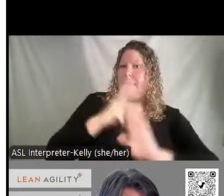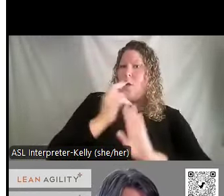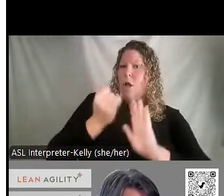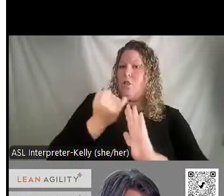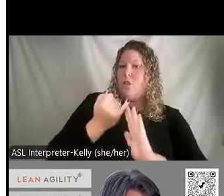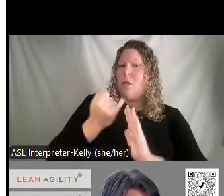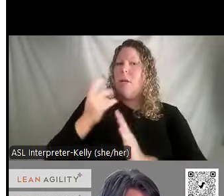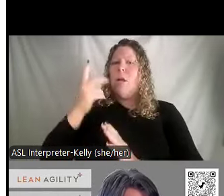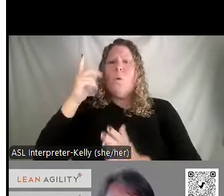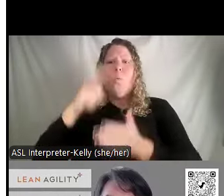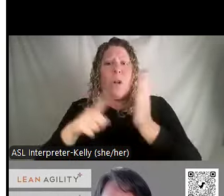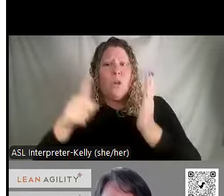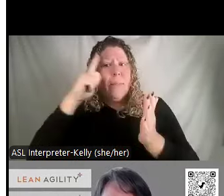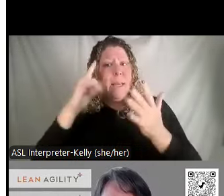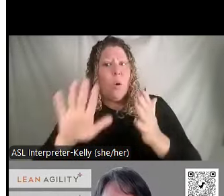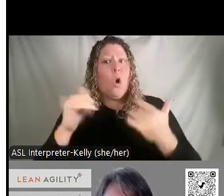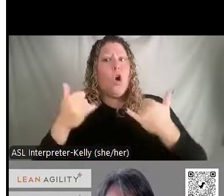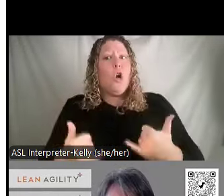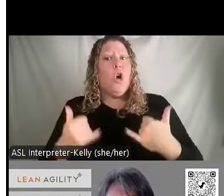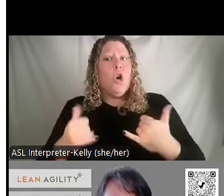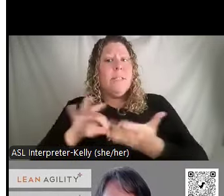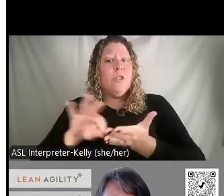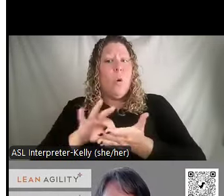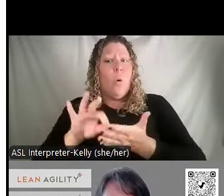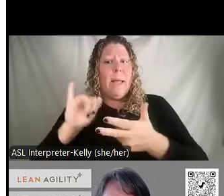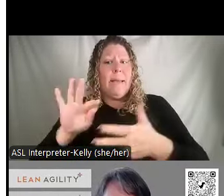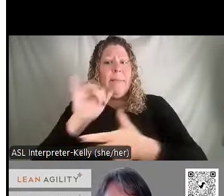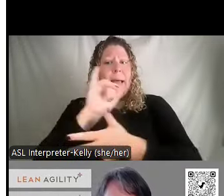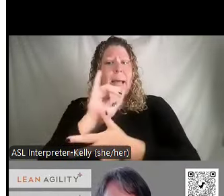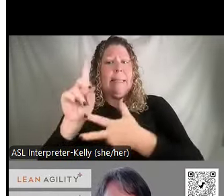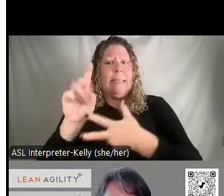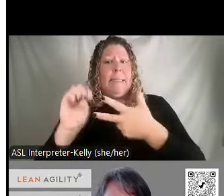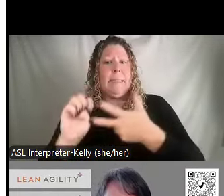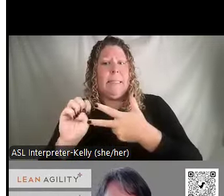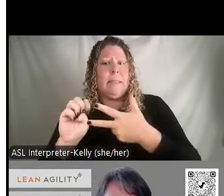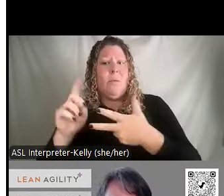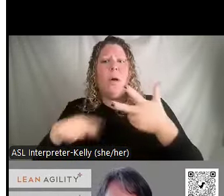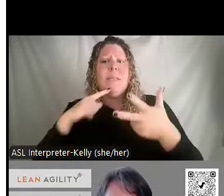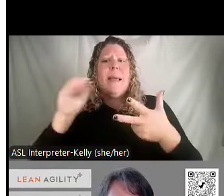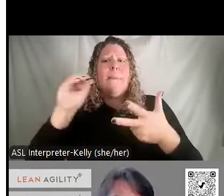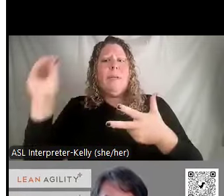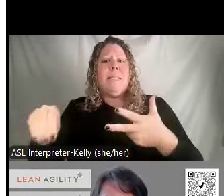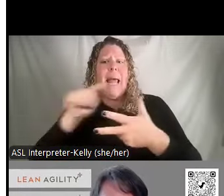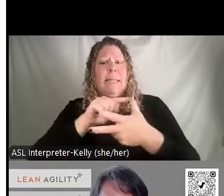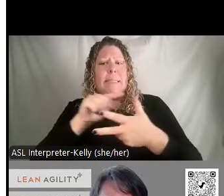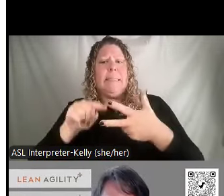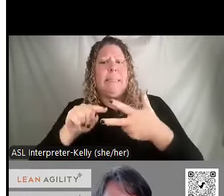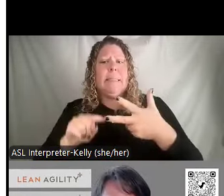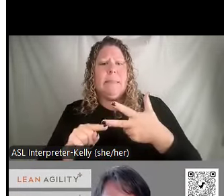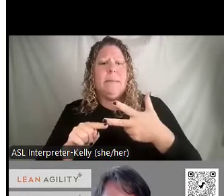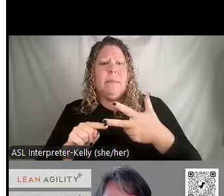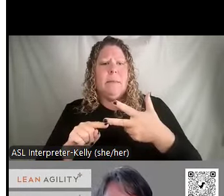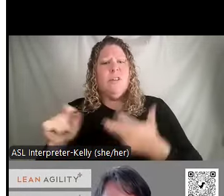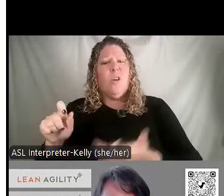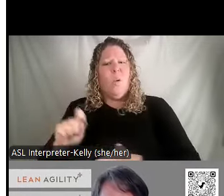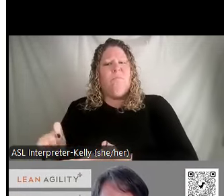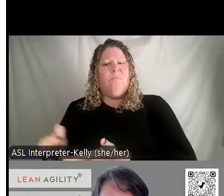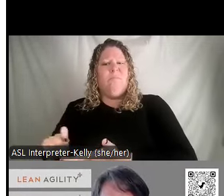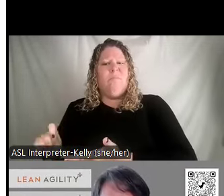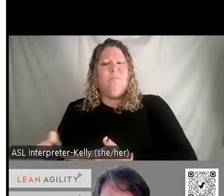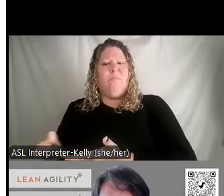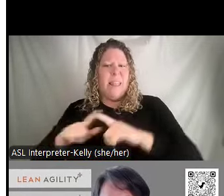this equation today? If you executed it right now, what would your score be today if you didn't improve your D score or E